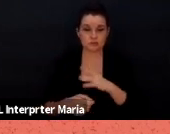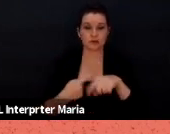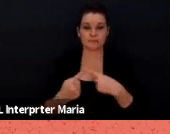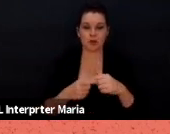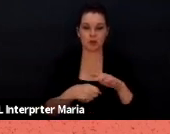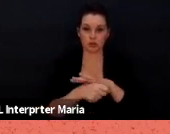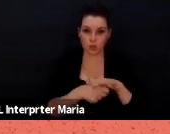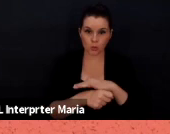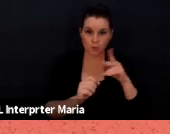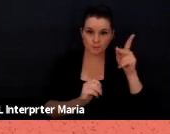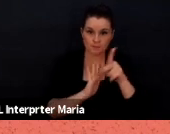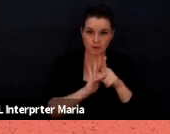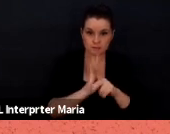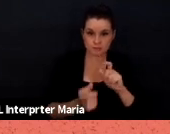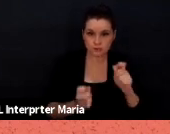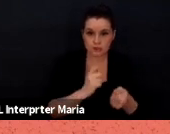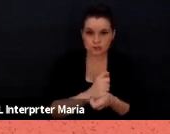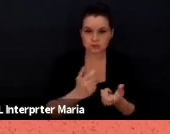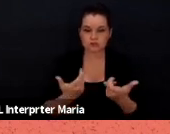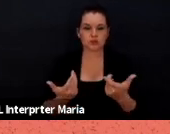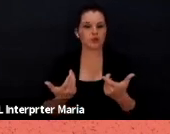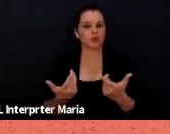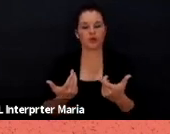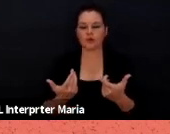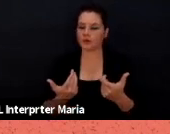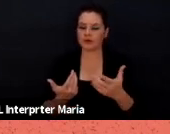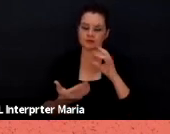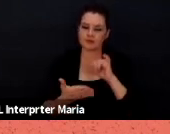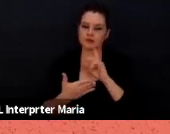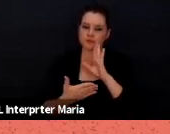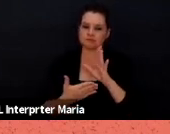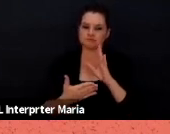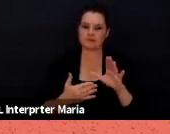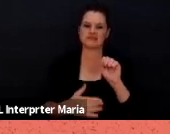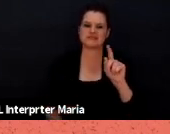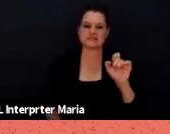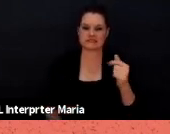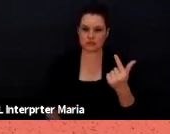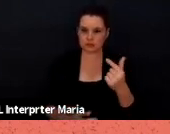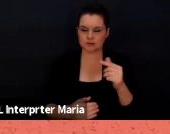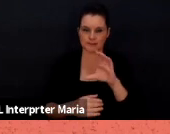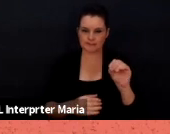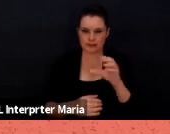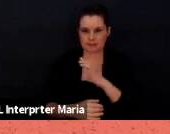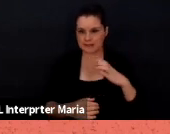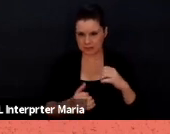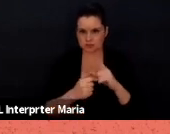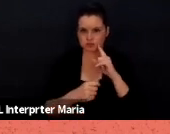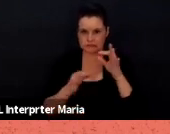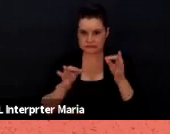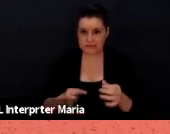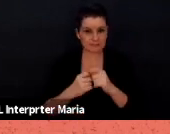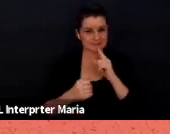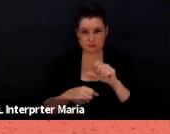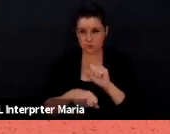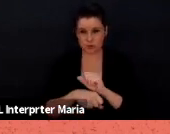local policy change? And so that's going to be up to the steering committee to decide, but this work is definitely just the